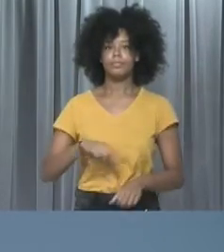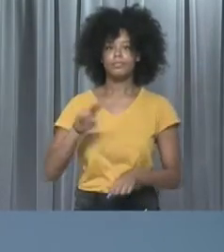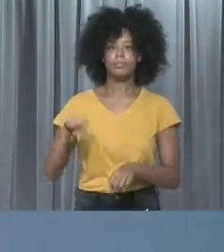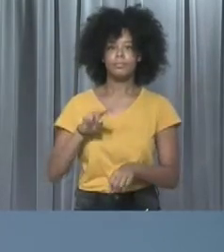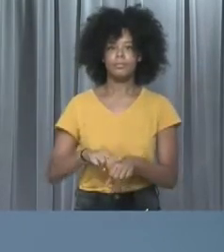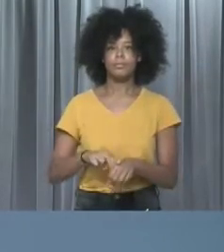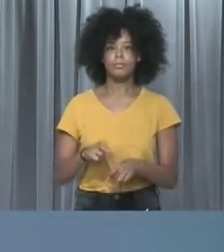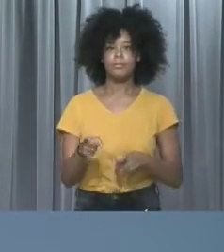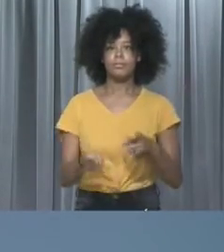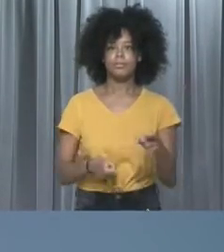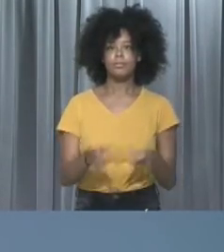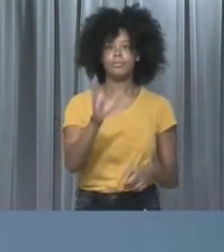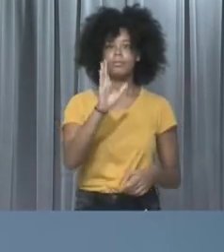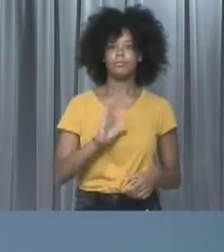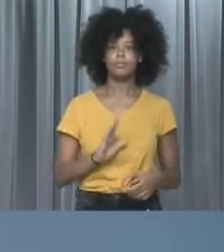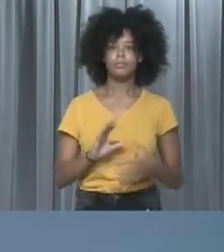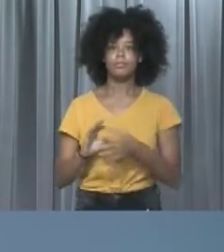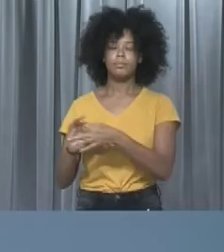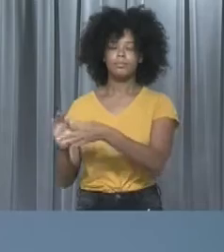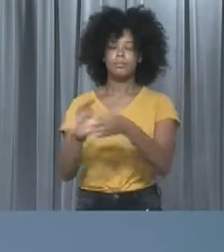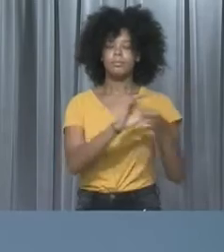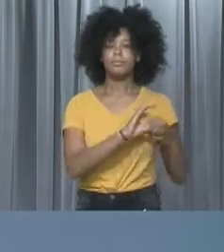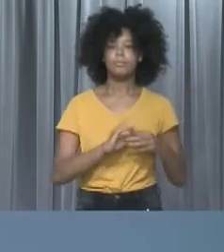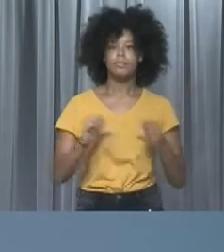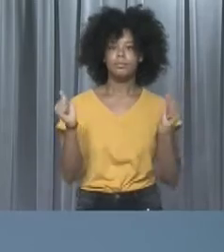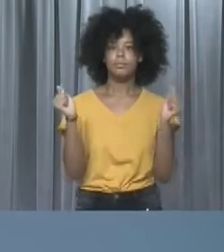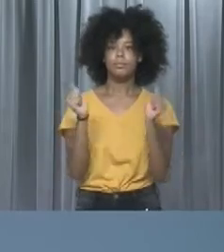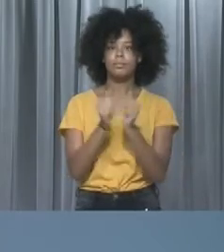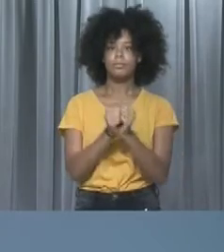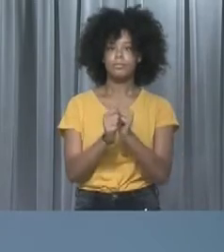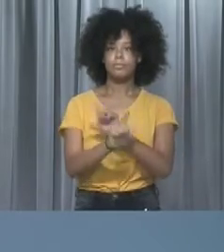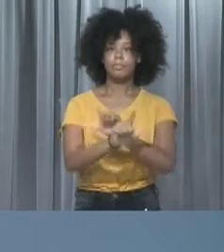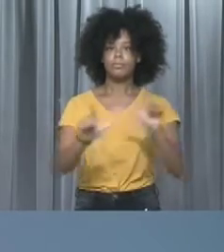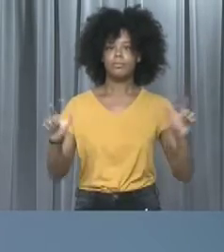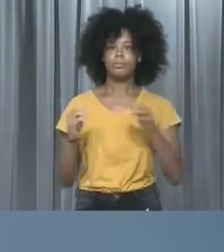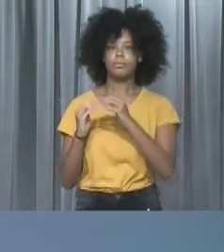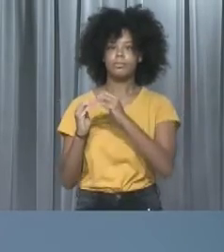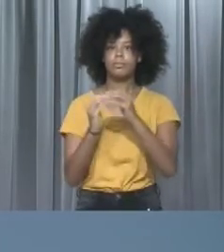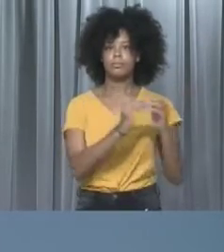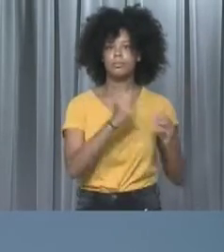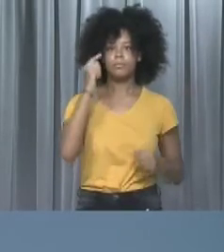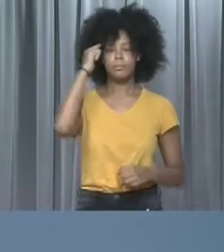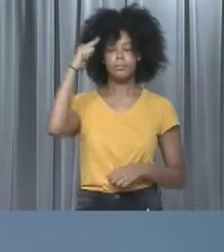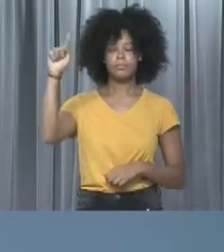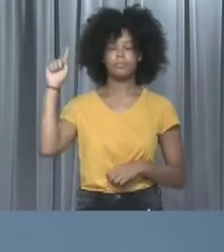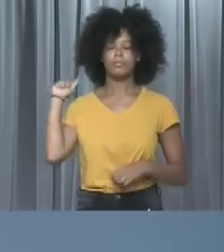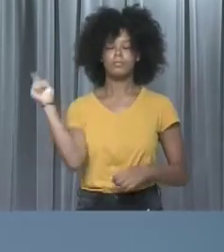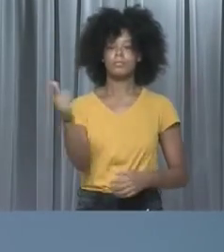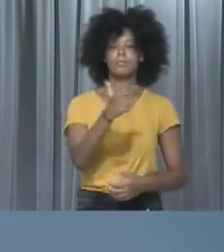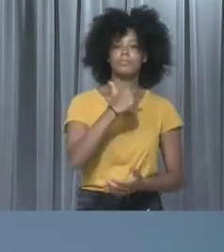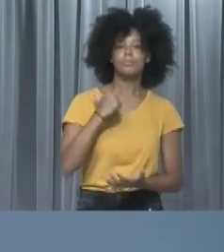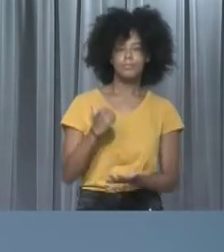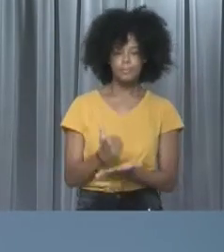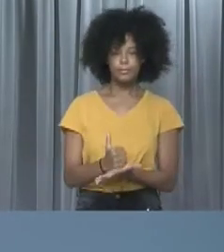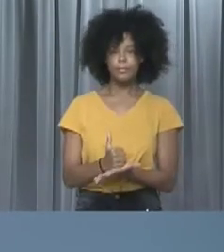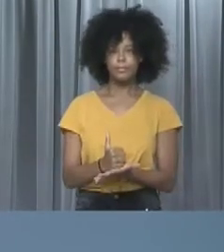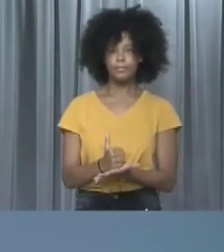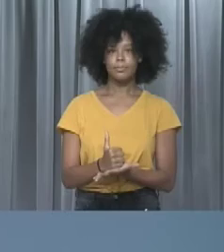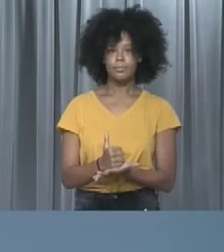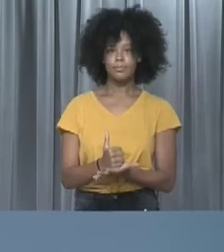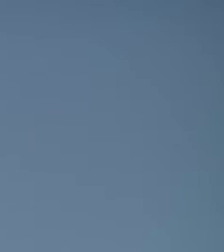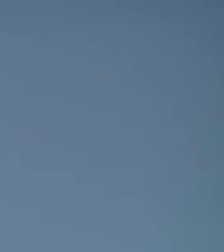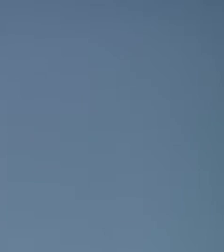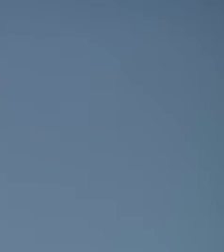nation, under God, indivisible, with liberty and justice for all. Please remain standing for a moment of